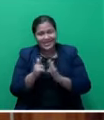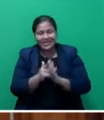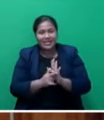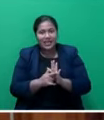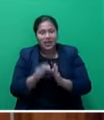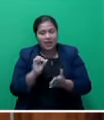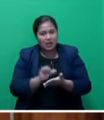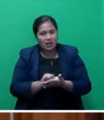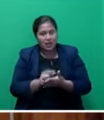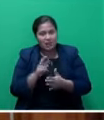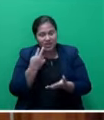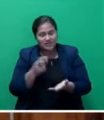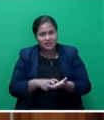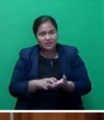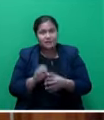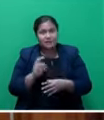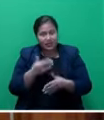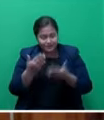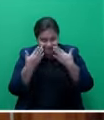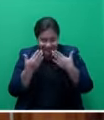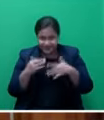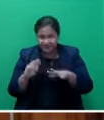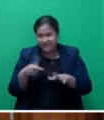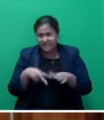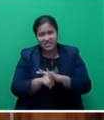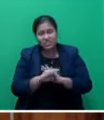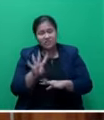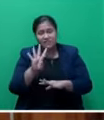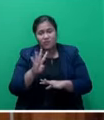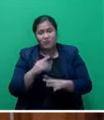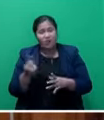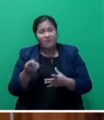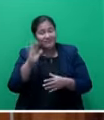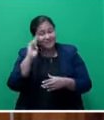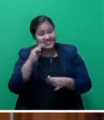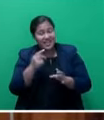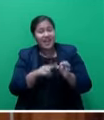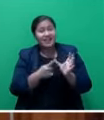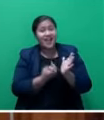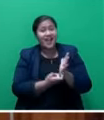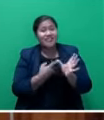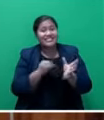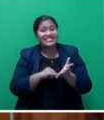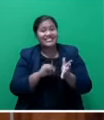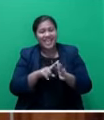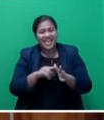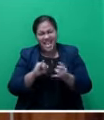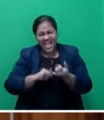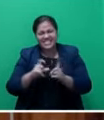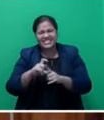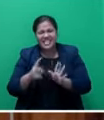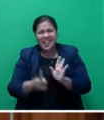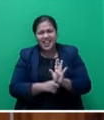General. I acknowledge the vision and the foresight of the late Prime Minister, Mr. Garse, and his SDL government for their initiative in